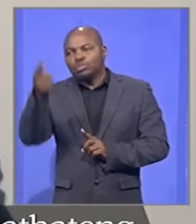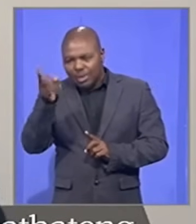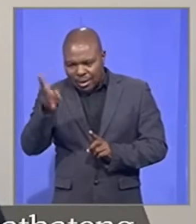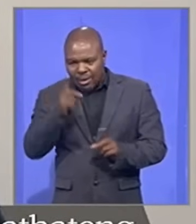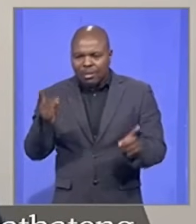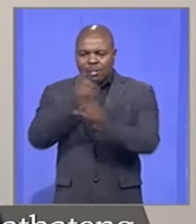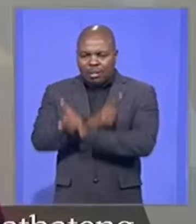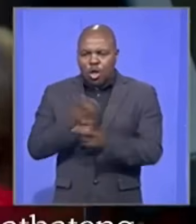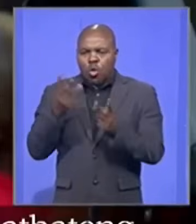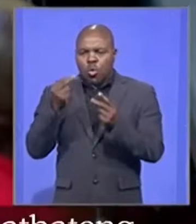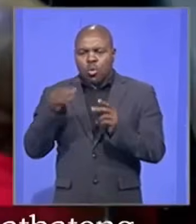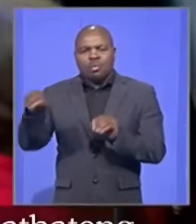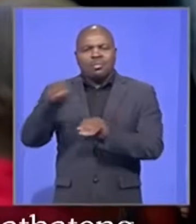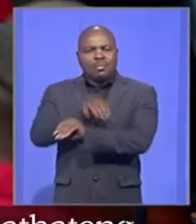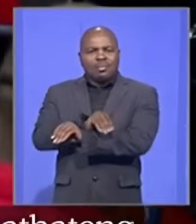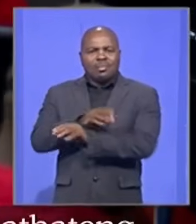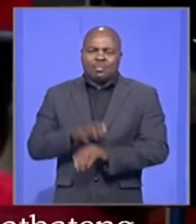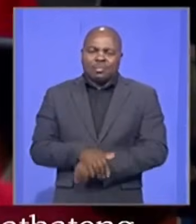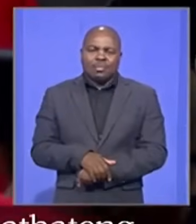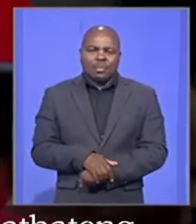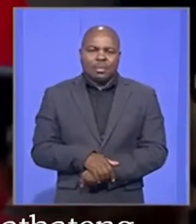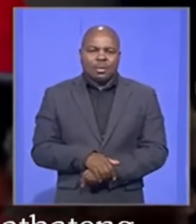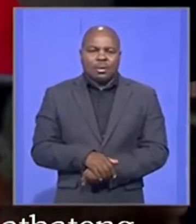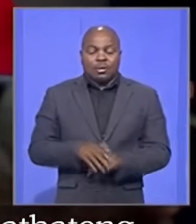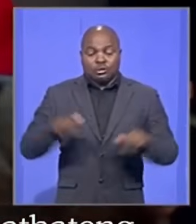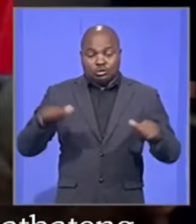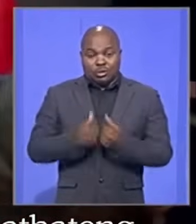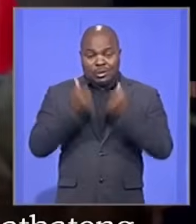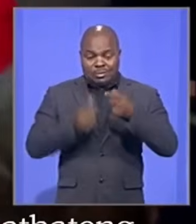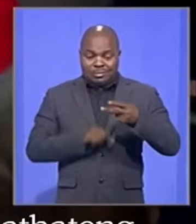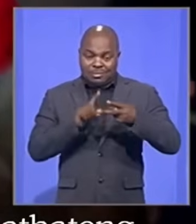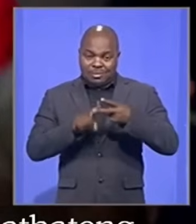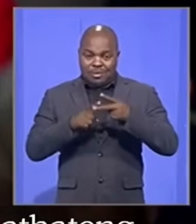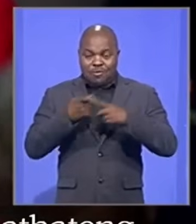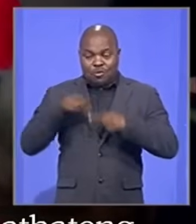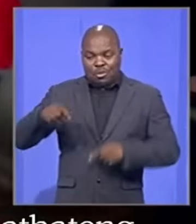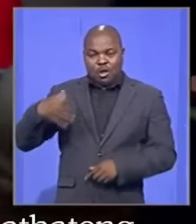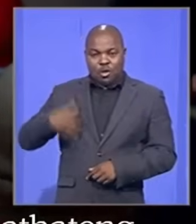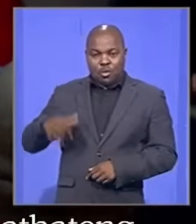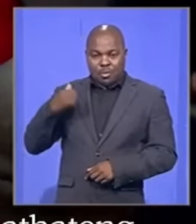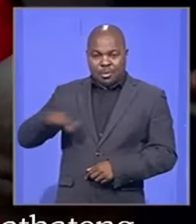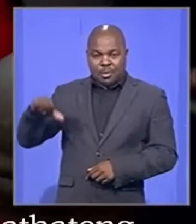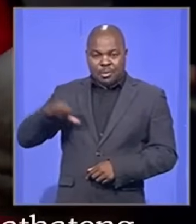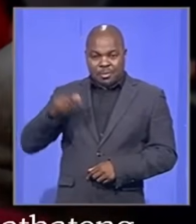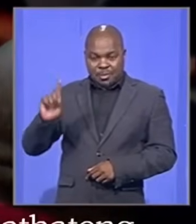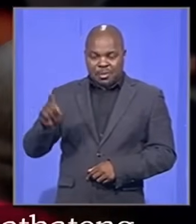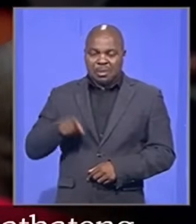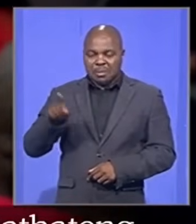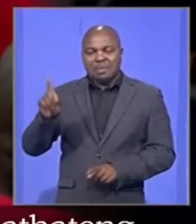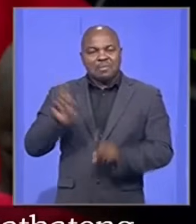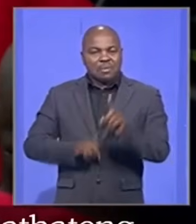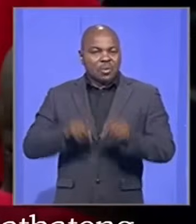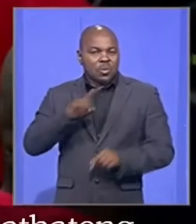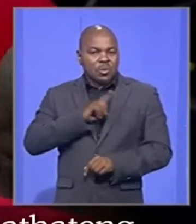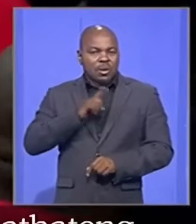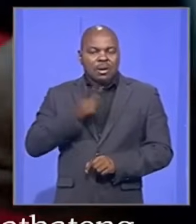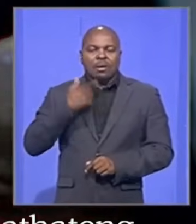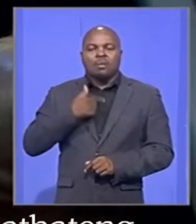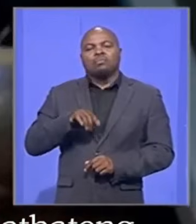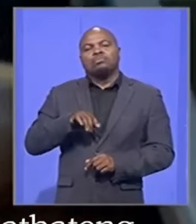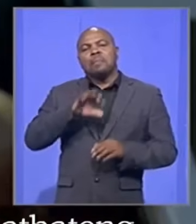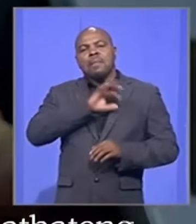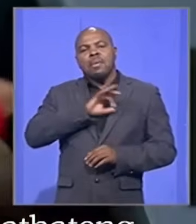mayor o directive. E nngwe ya diphephetso tse tjametseng masepala wa Ekurhuleni ke ho hloleha setho sa komiti ya meyara